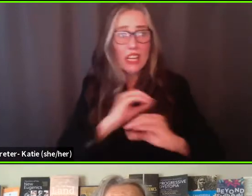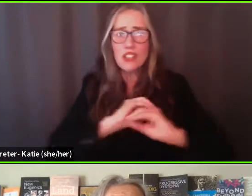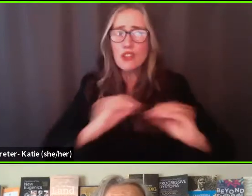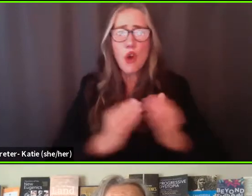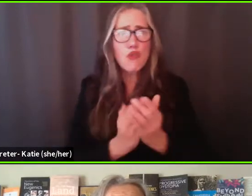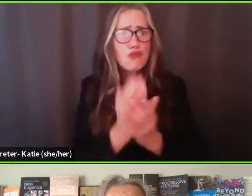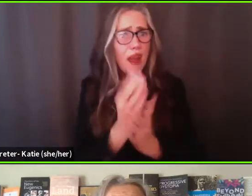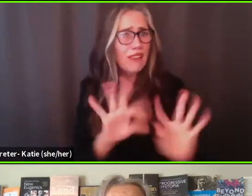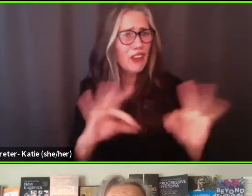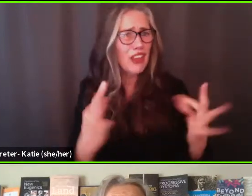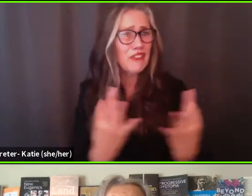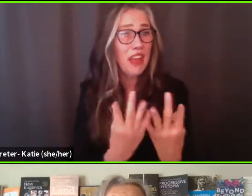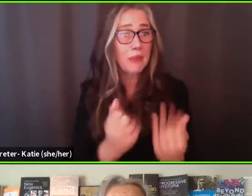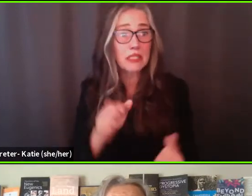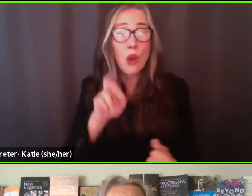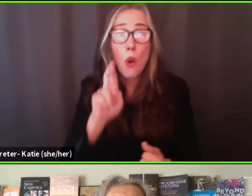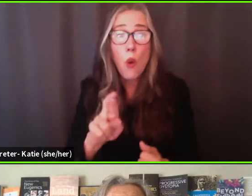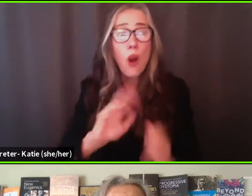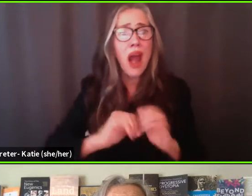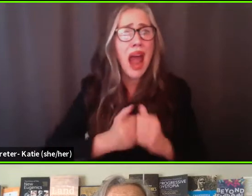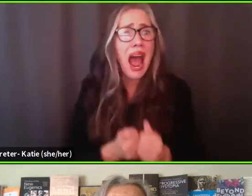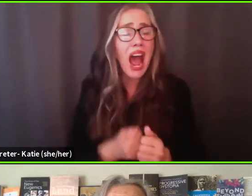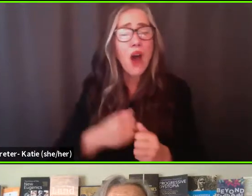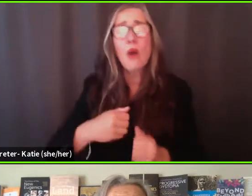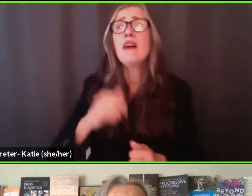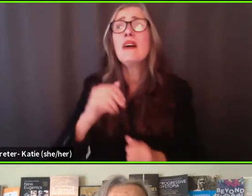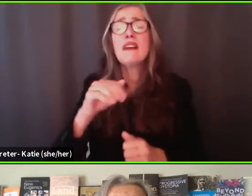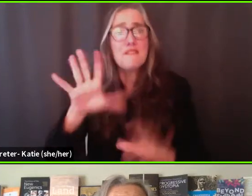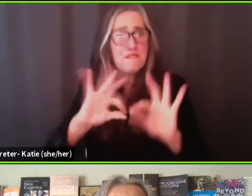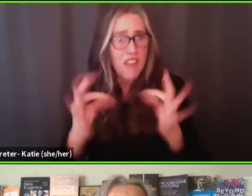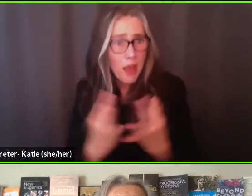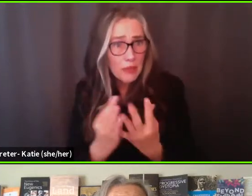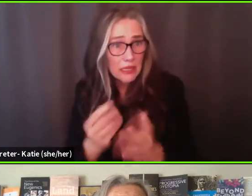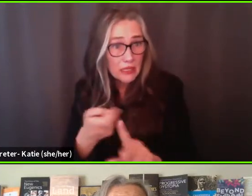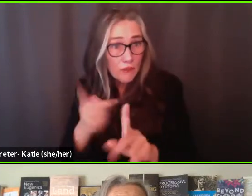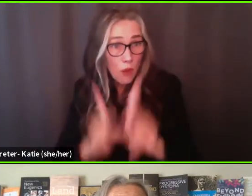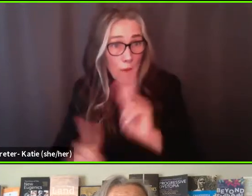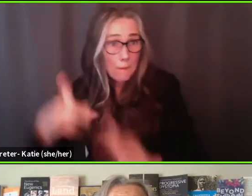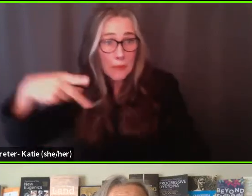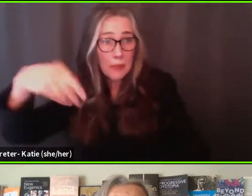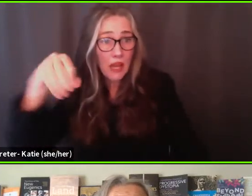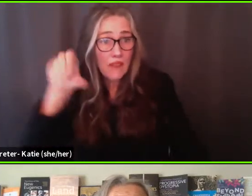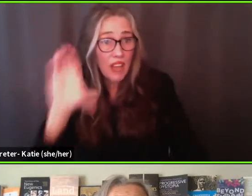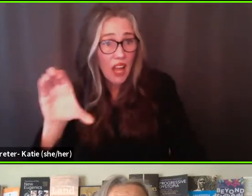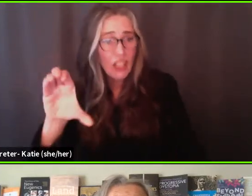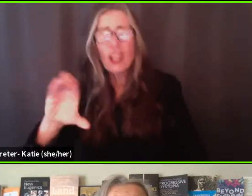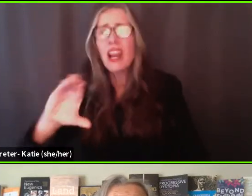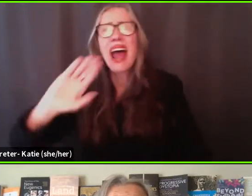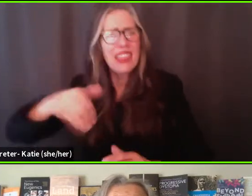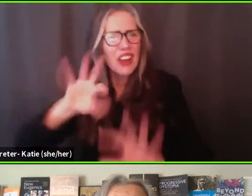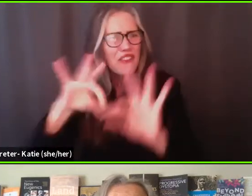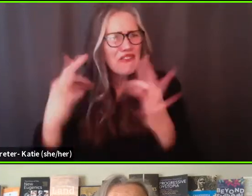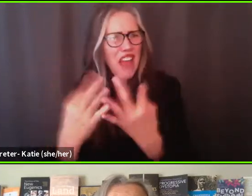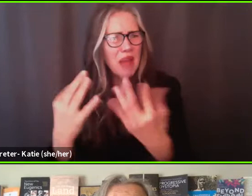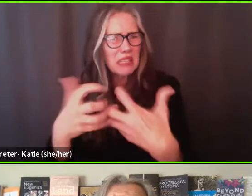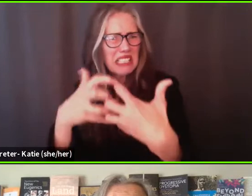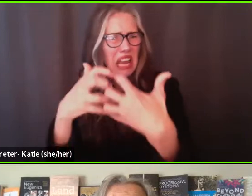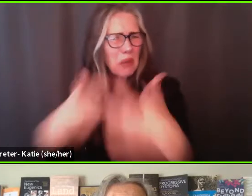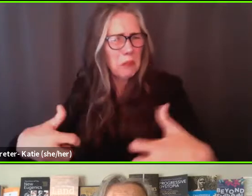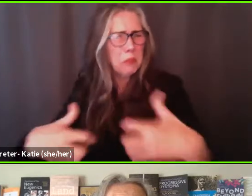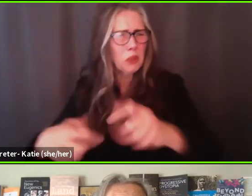color are ripped apart and fragmented through imprisonment and it was because of her work and developing this trusted